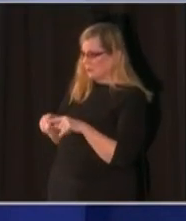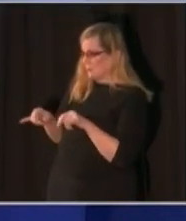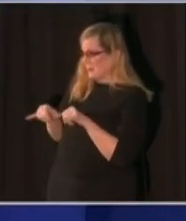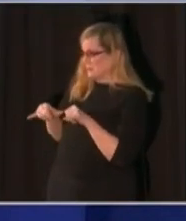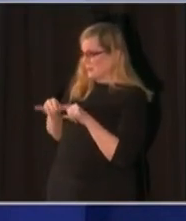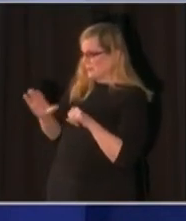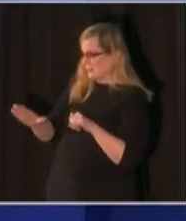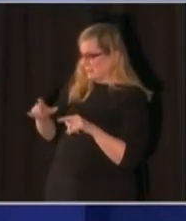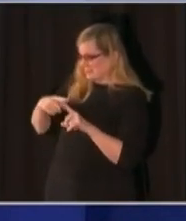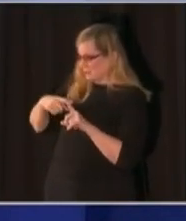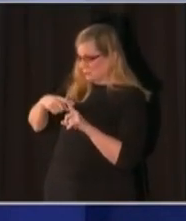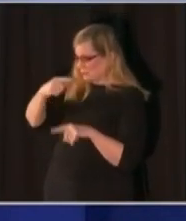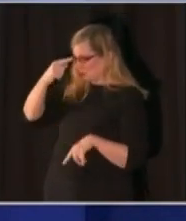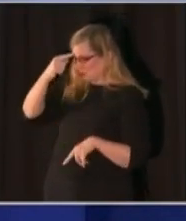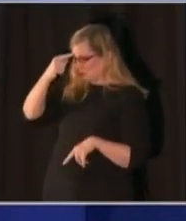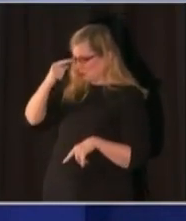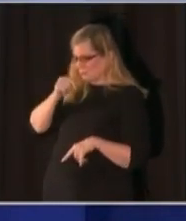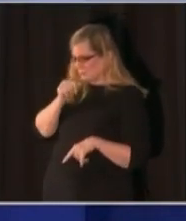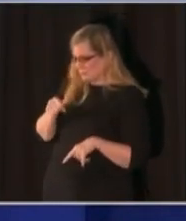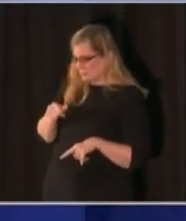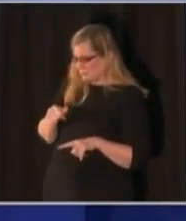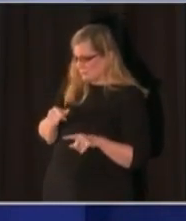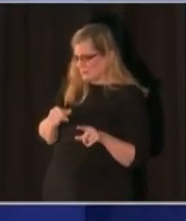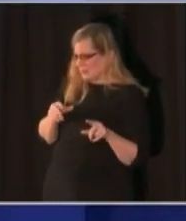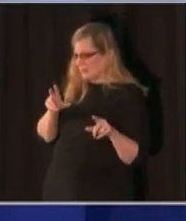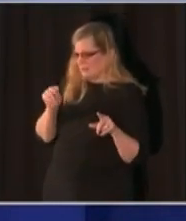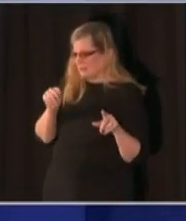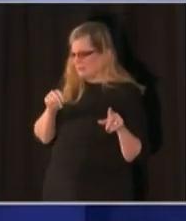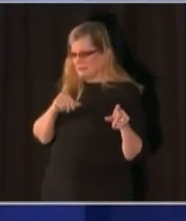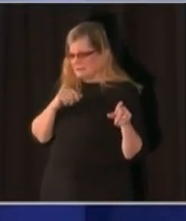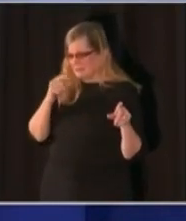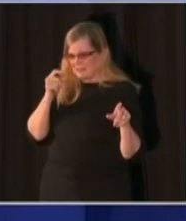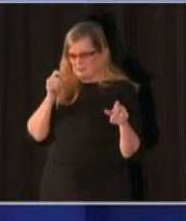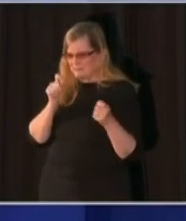we lay out in that level of detail.